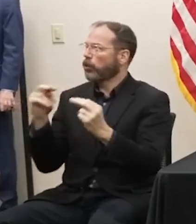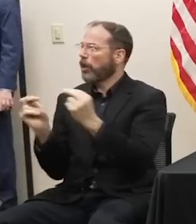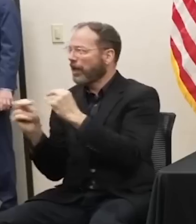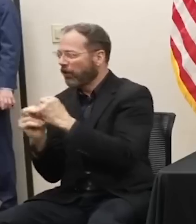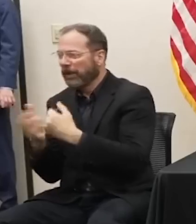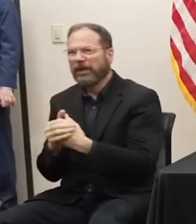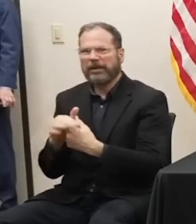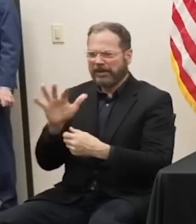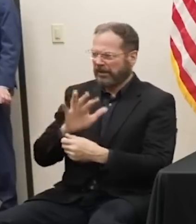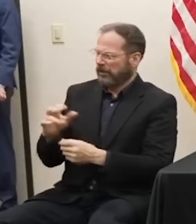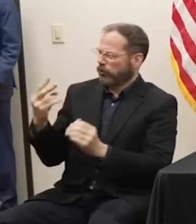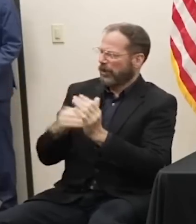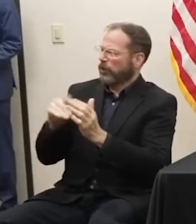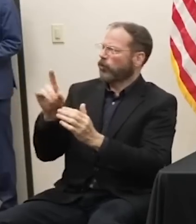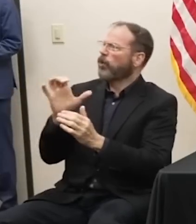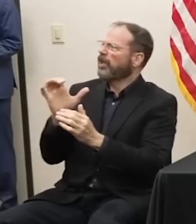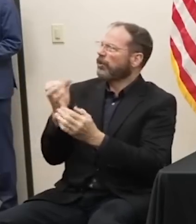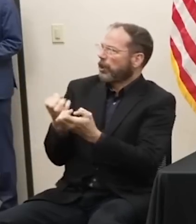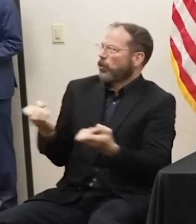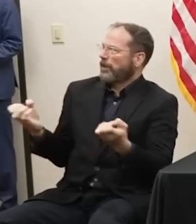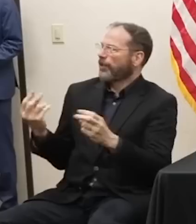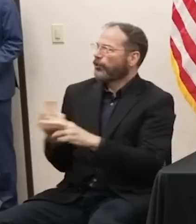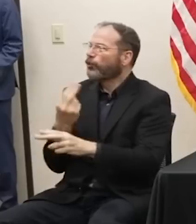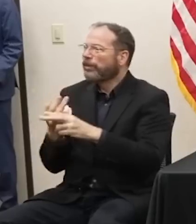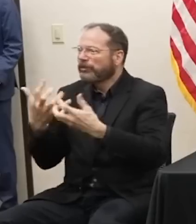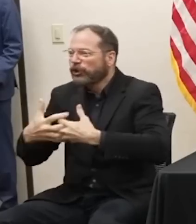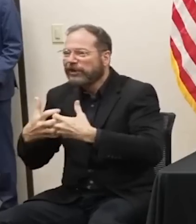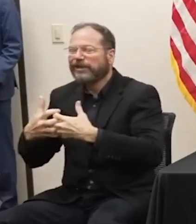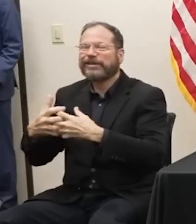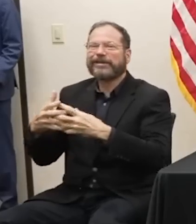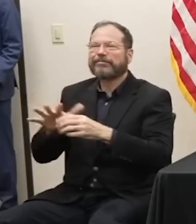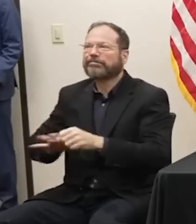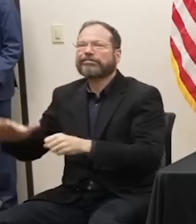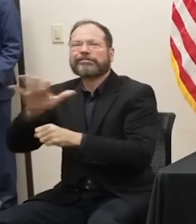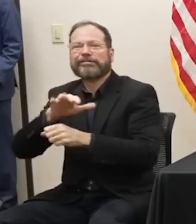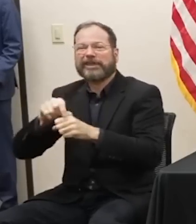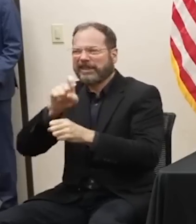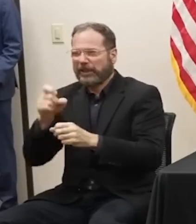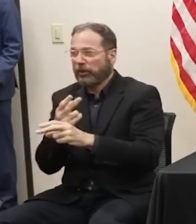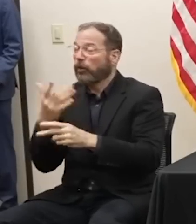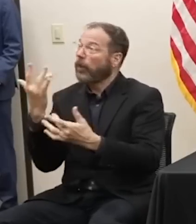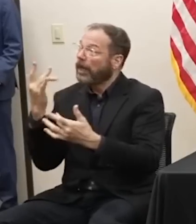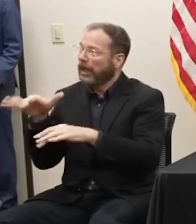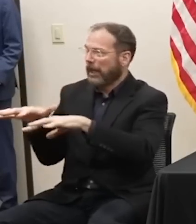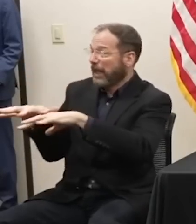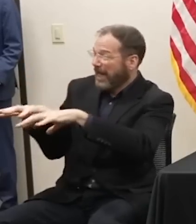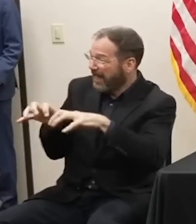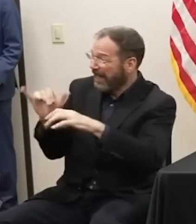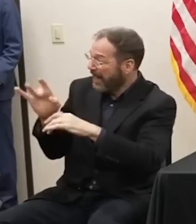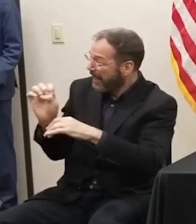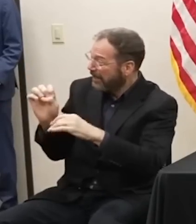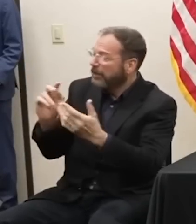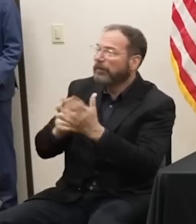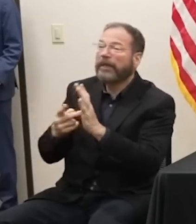are about 2,100 pieces of equipment being used by TxDOT. Because of icing, many roads